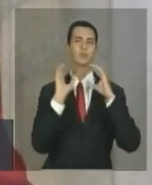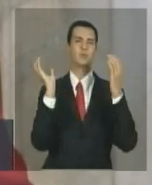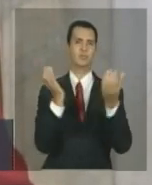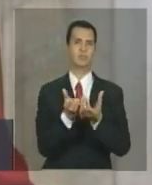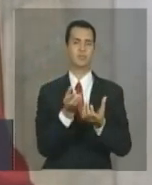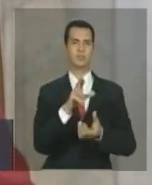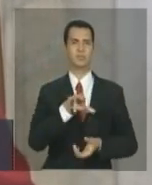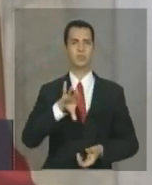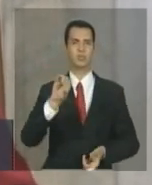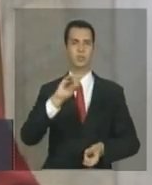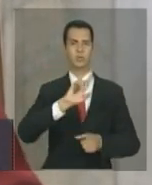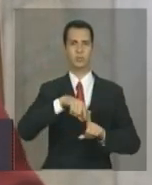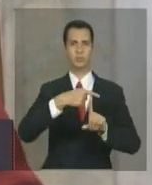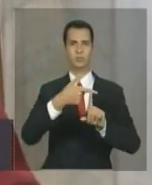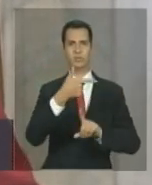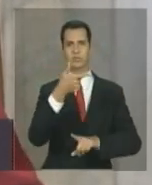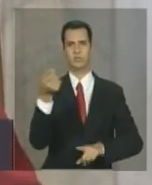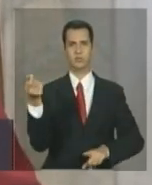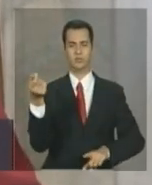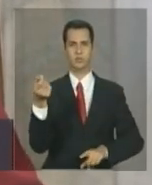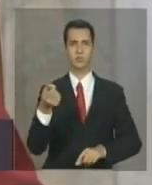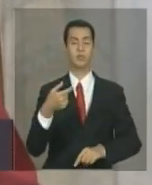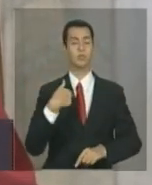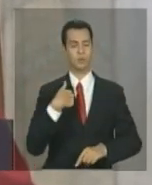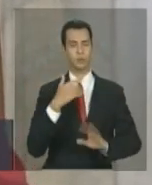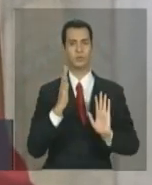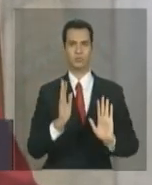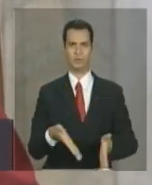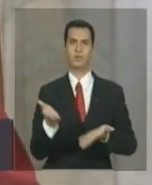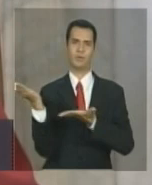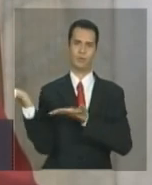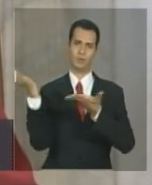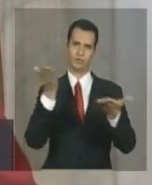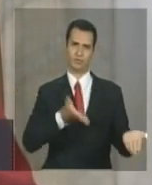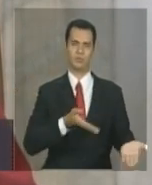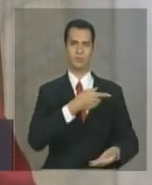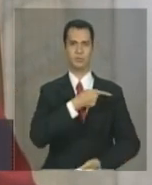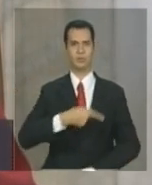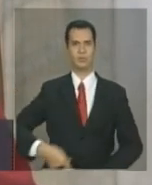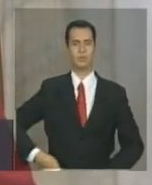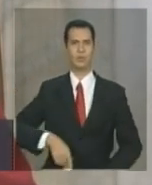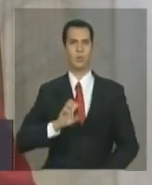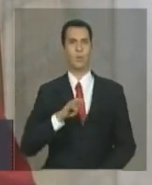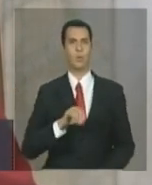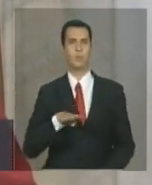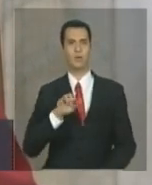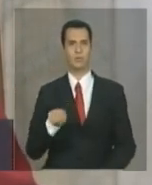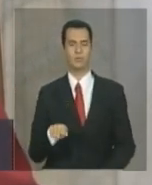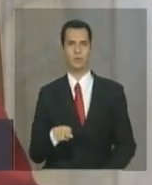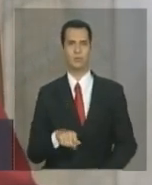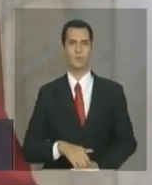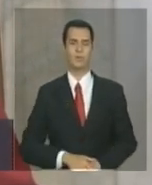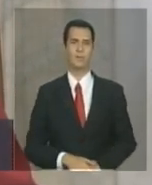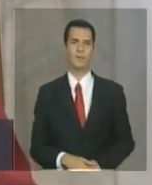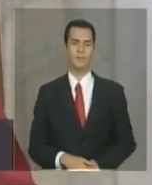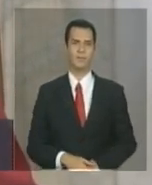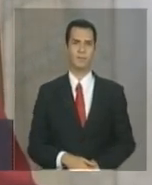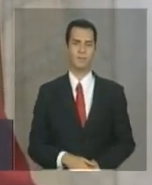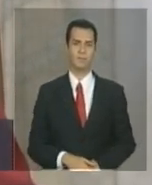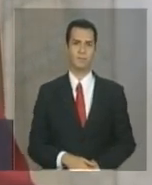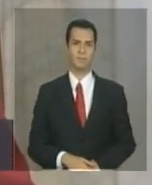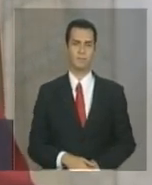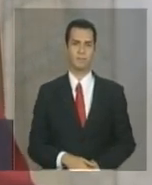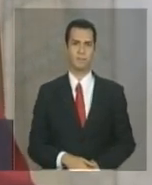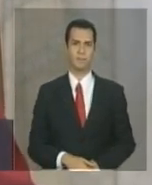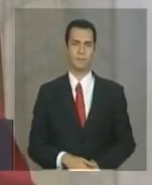for example, very much in line with the topic. Para a qual eu convidei o presidente Obama. I actually invited President Obama to attend the Rio Plus 20 conference on